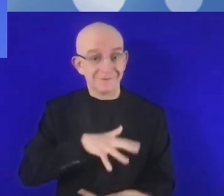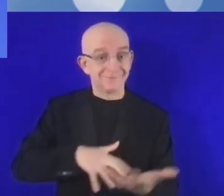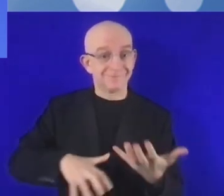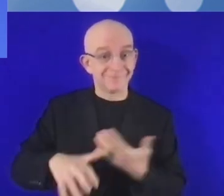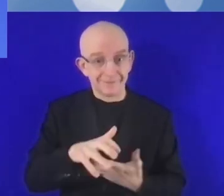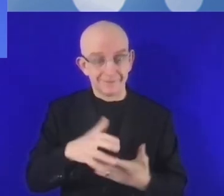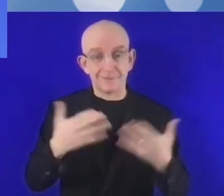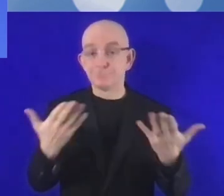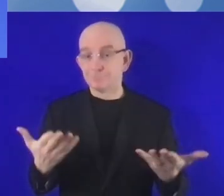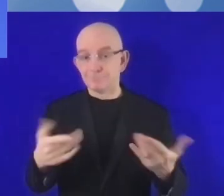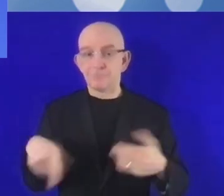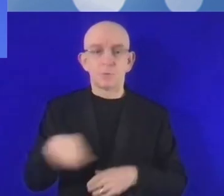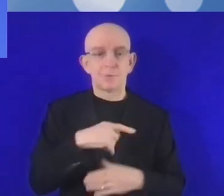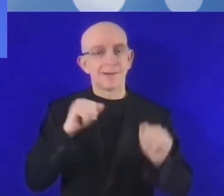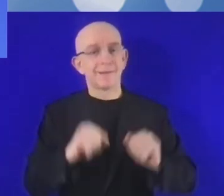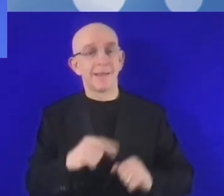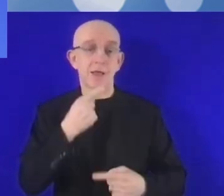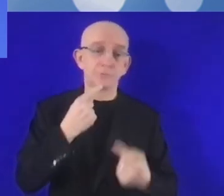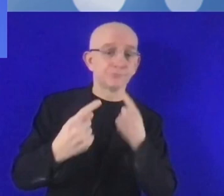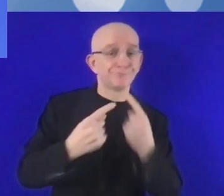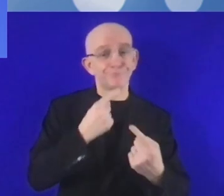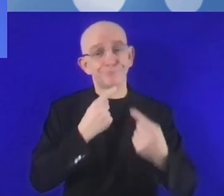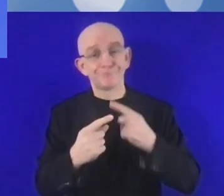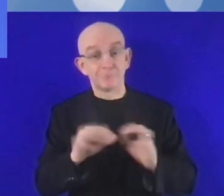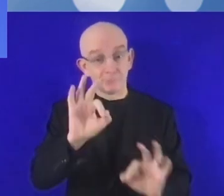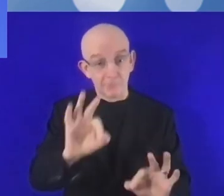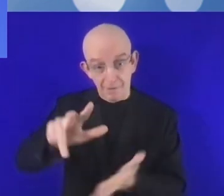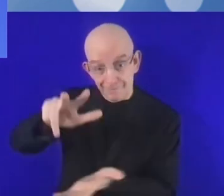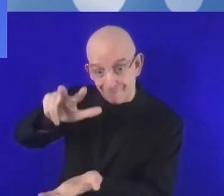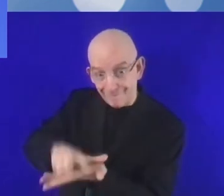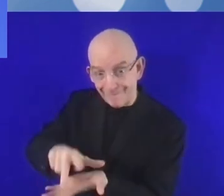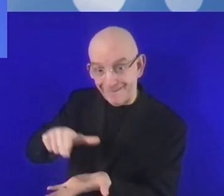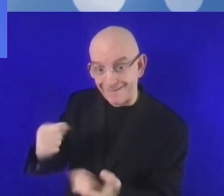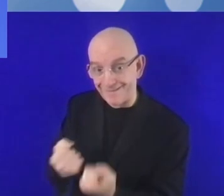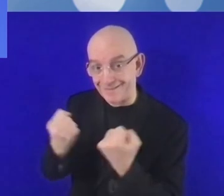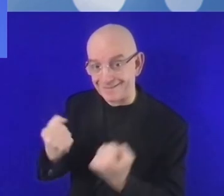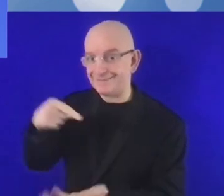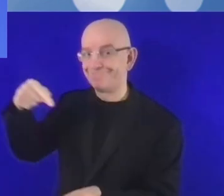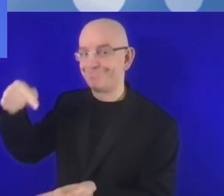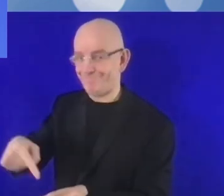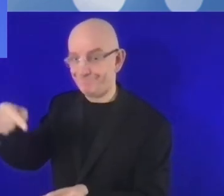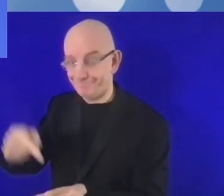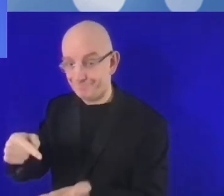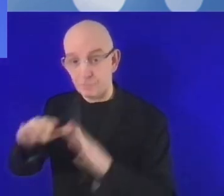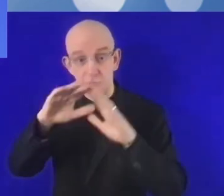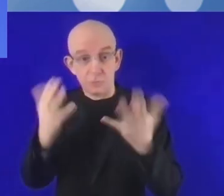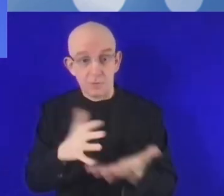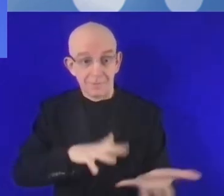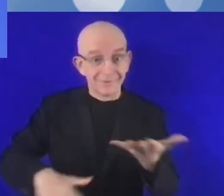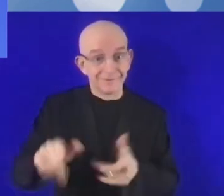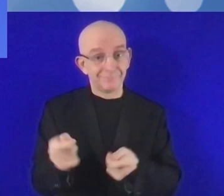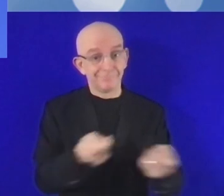complex. But united, we can succeed together. So, distinguished